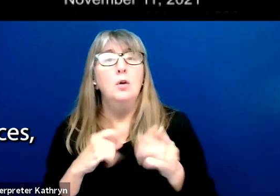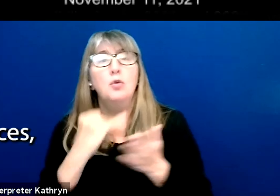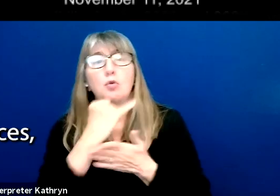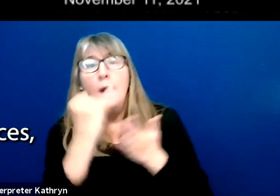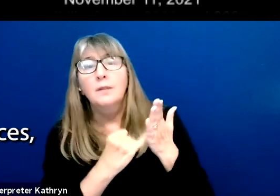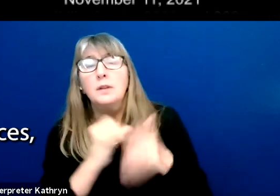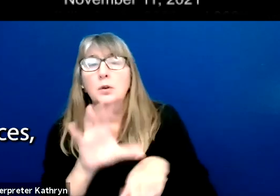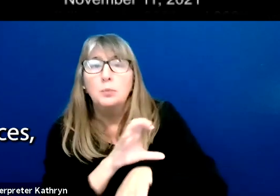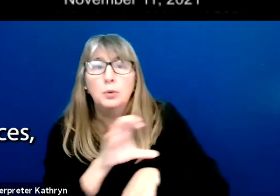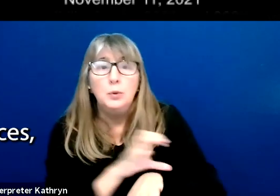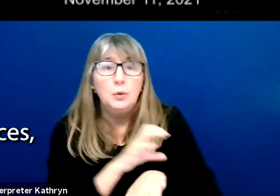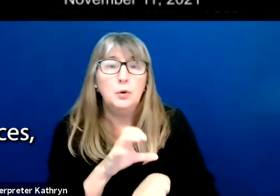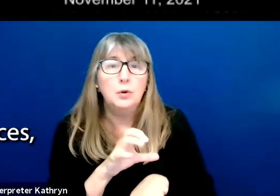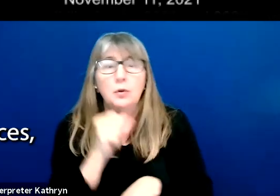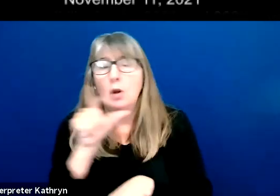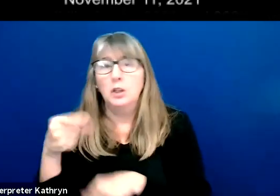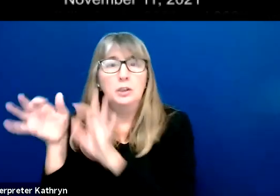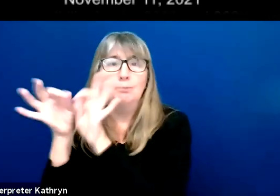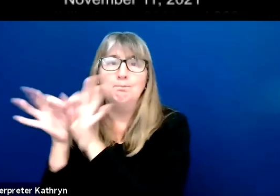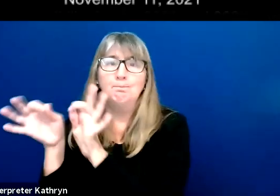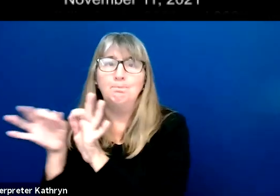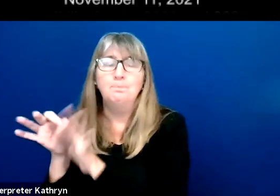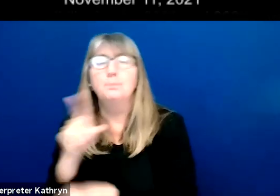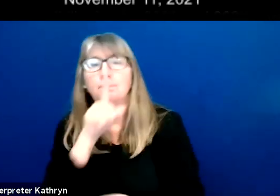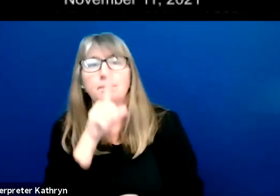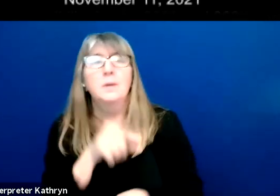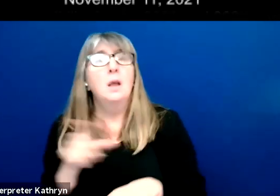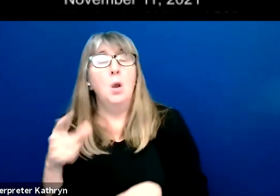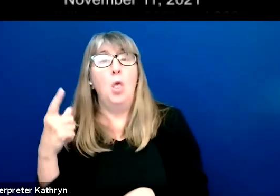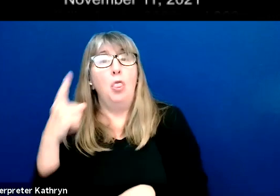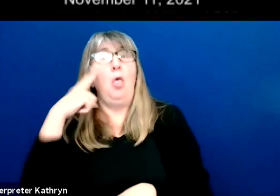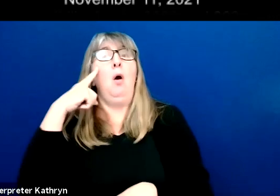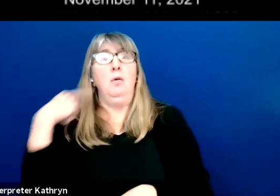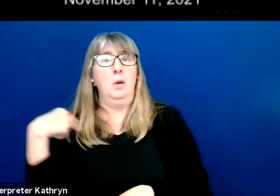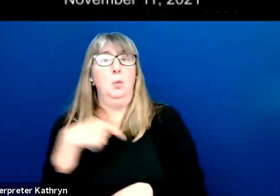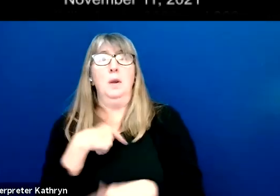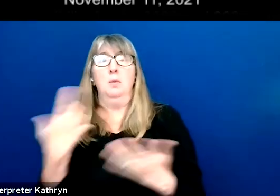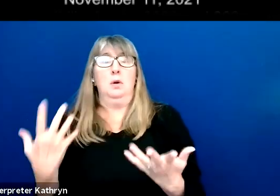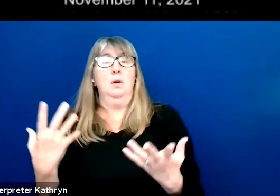from command line interfaces, that we were going to be left out of the